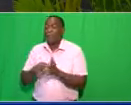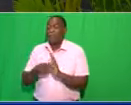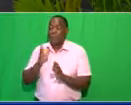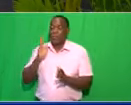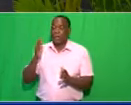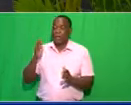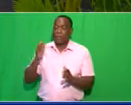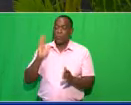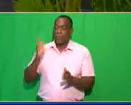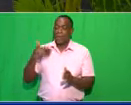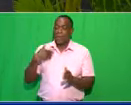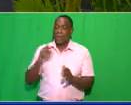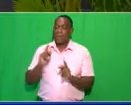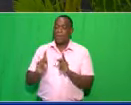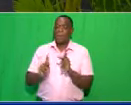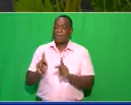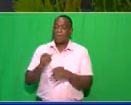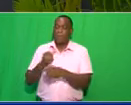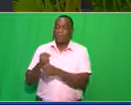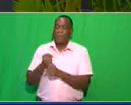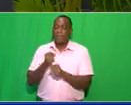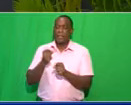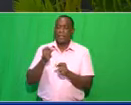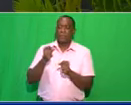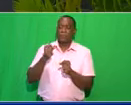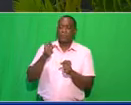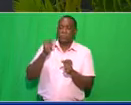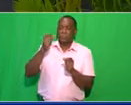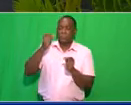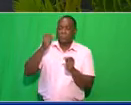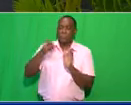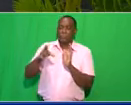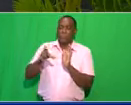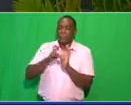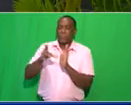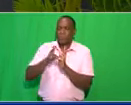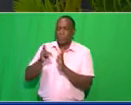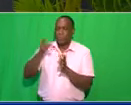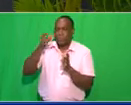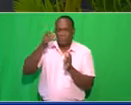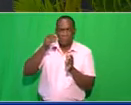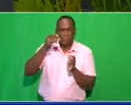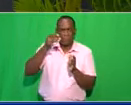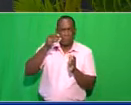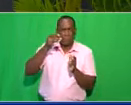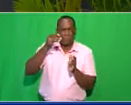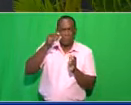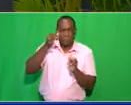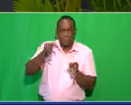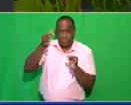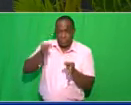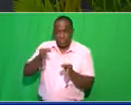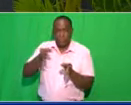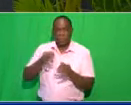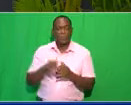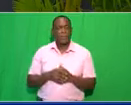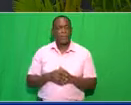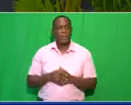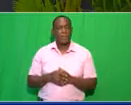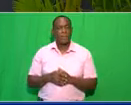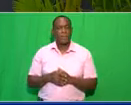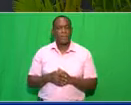you make choices for persons when legally, as Mr. Rushford has indicated in terms of